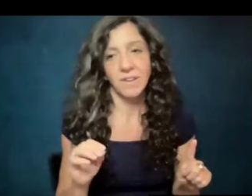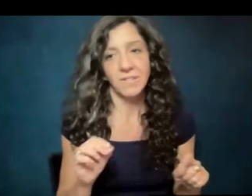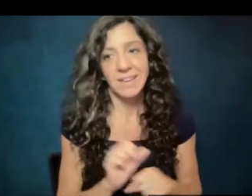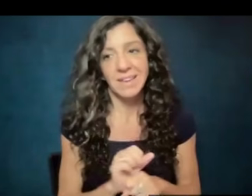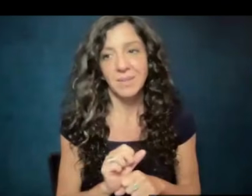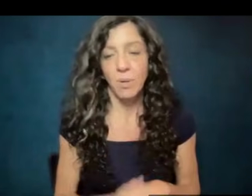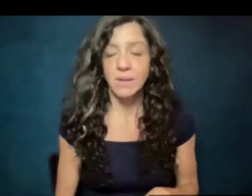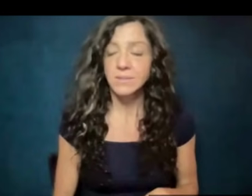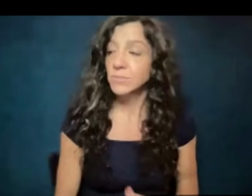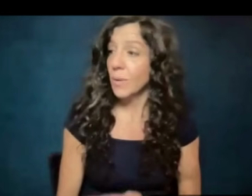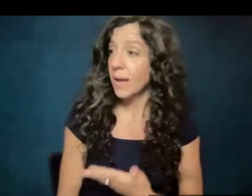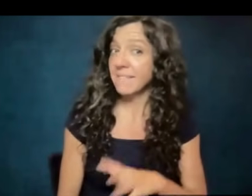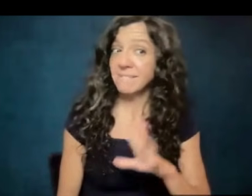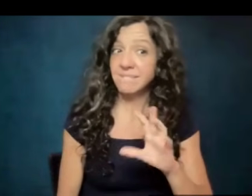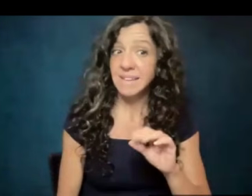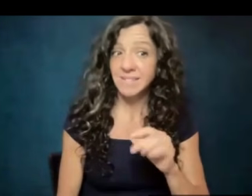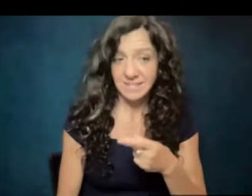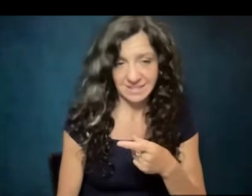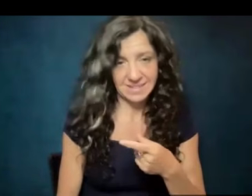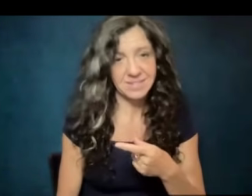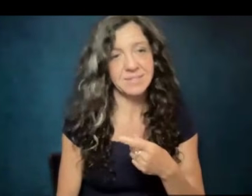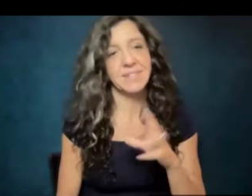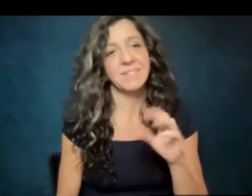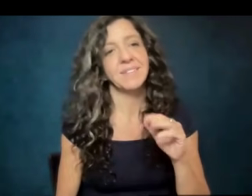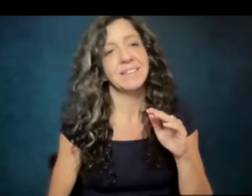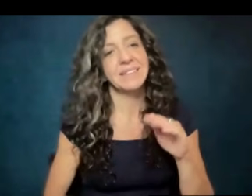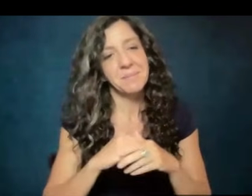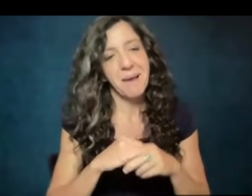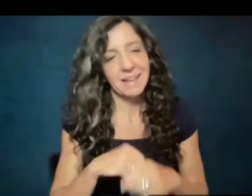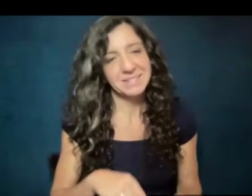there you go. There's the 50. It's 50, the maximum.